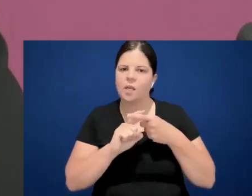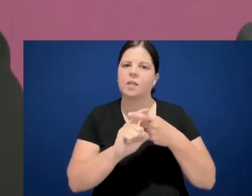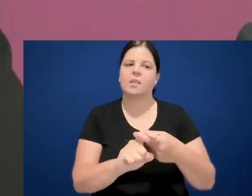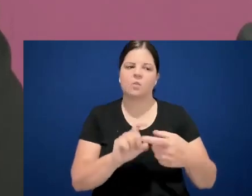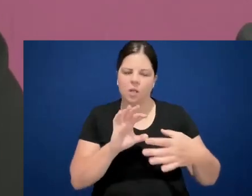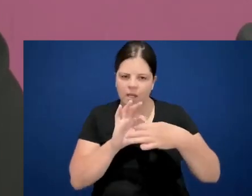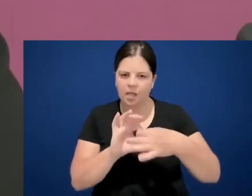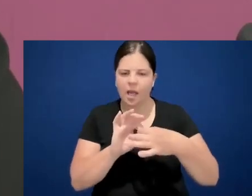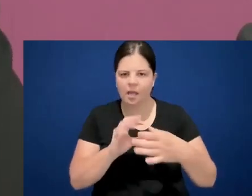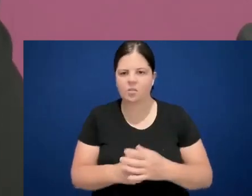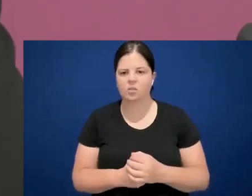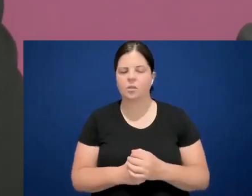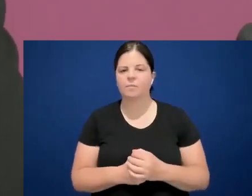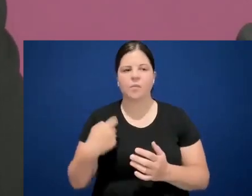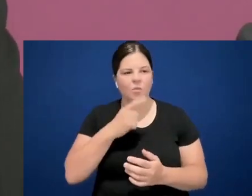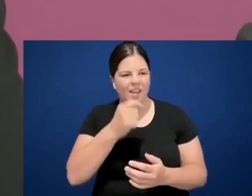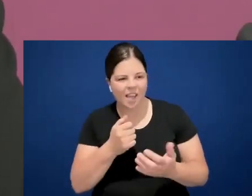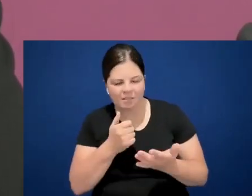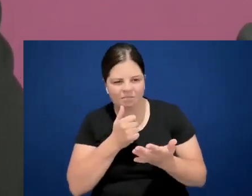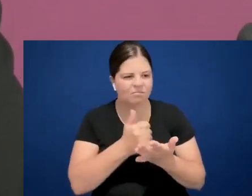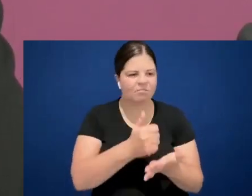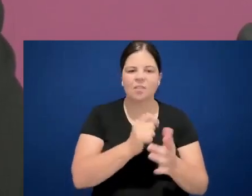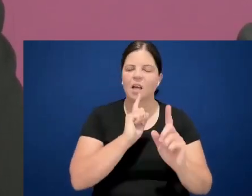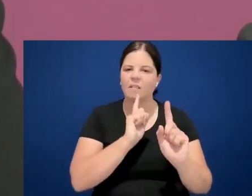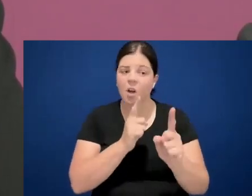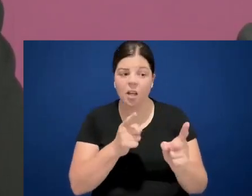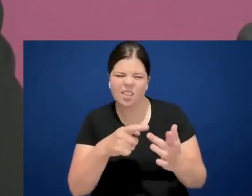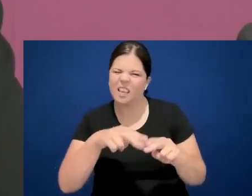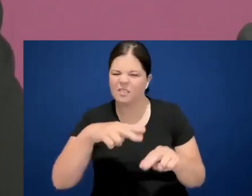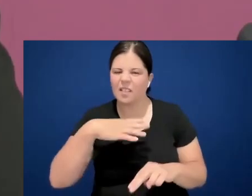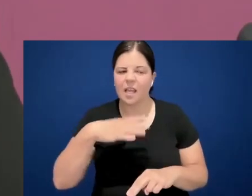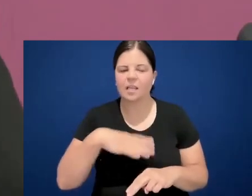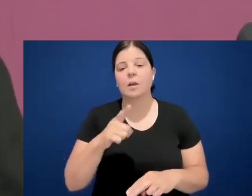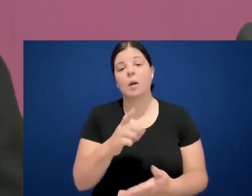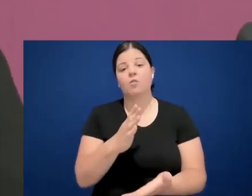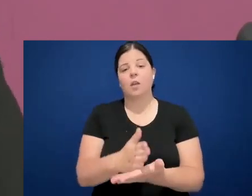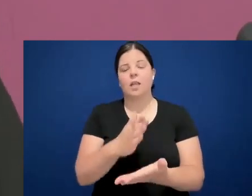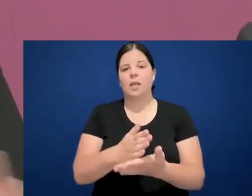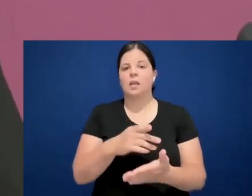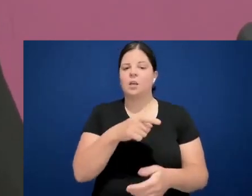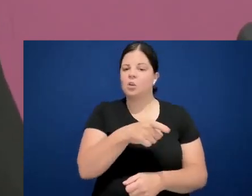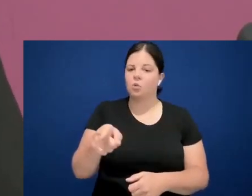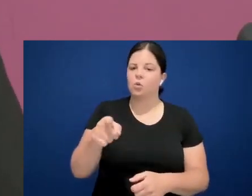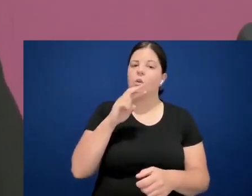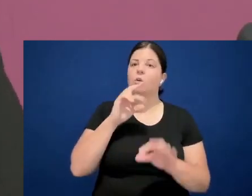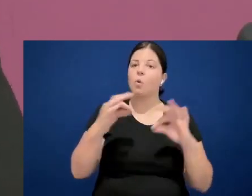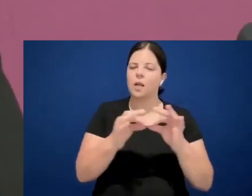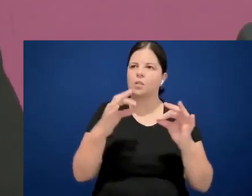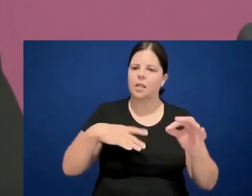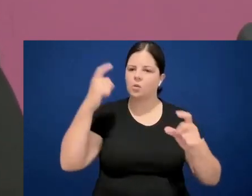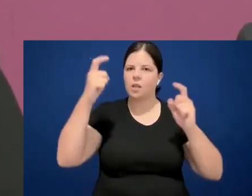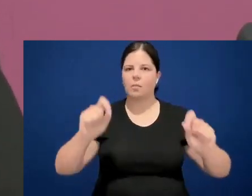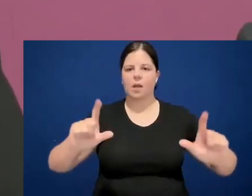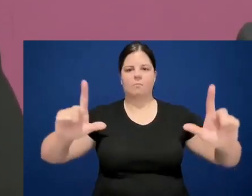to support and provide advice if it's needed, but fundamentally it's about really looking at the whole and looking